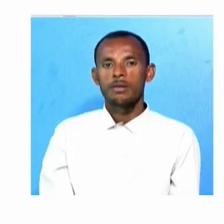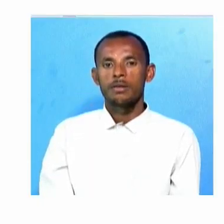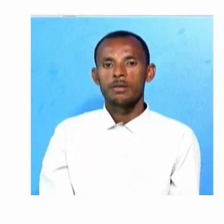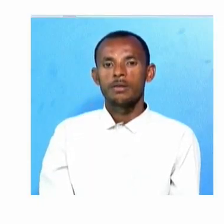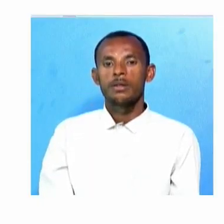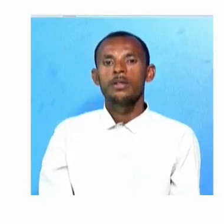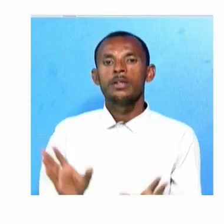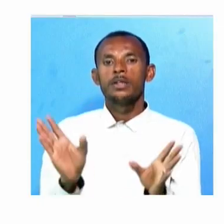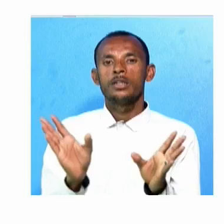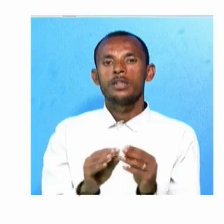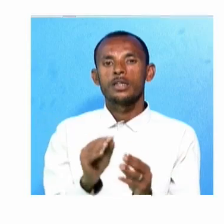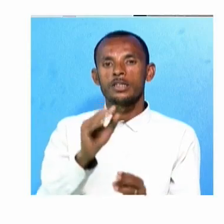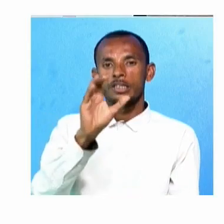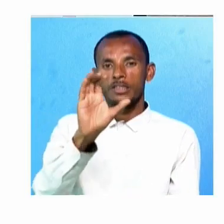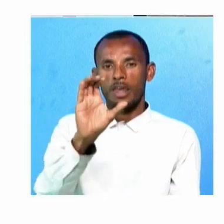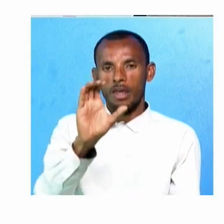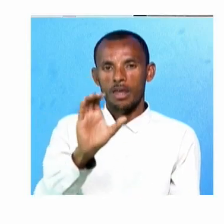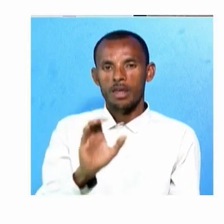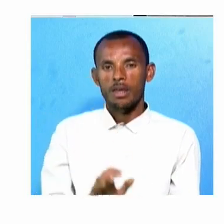Set C